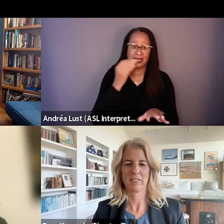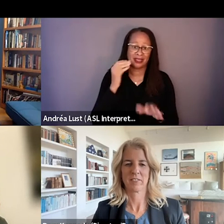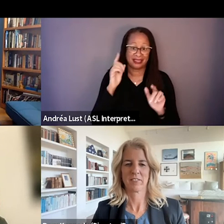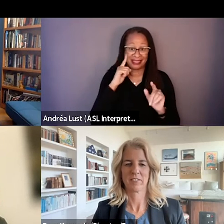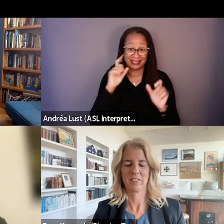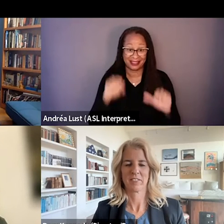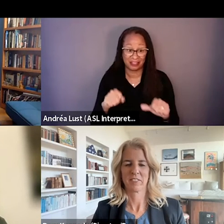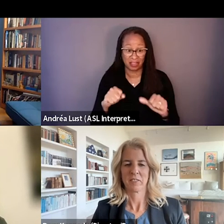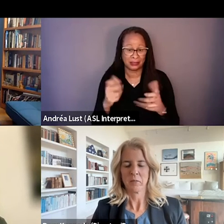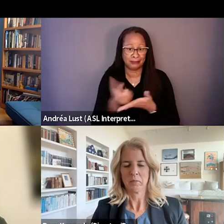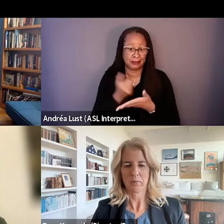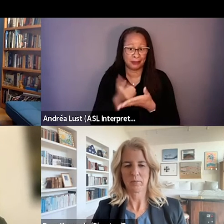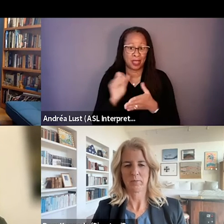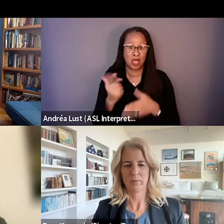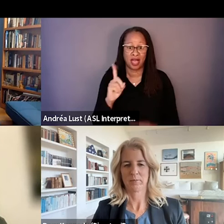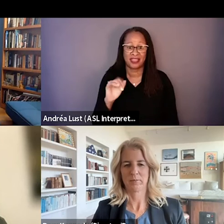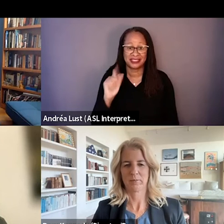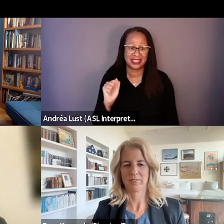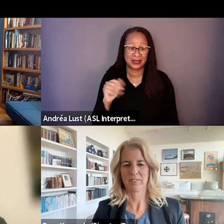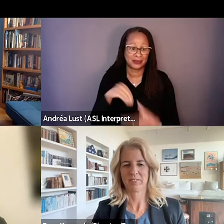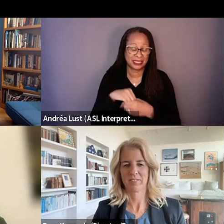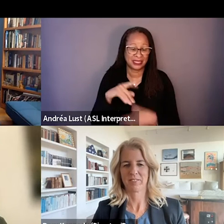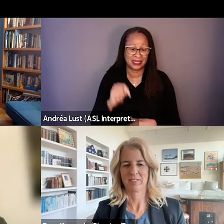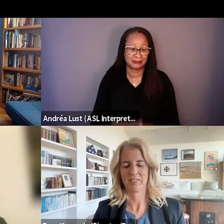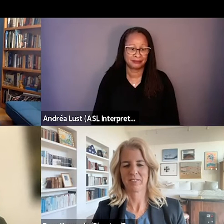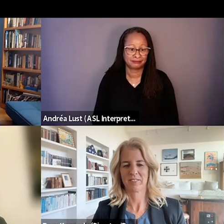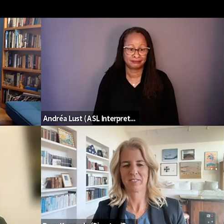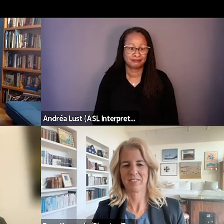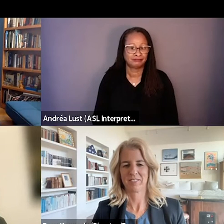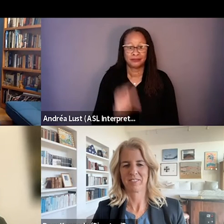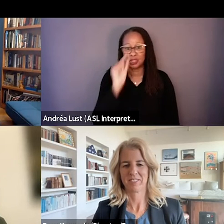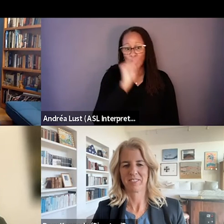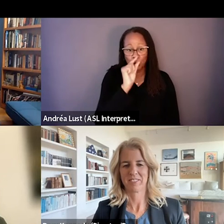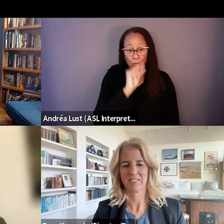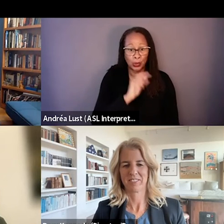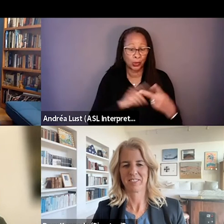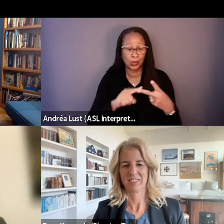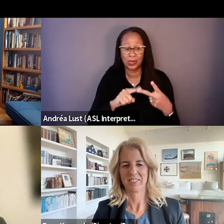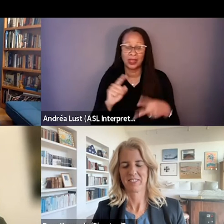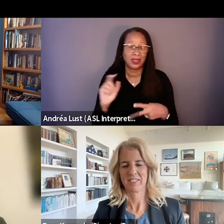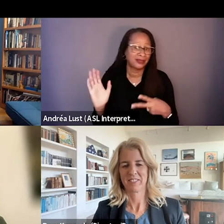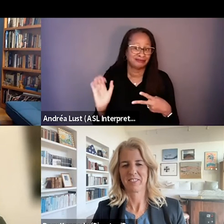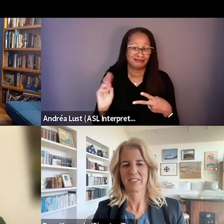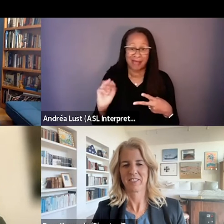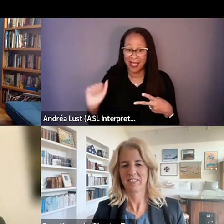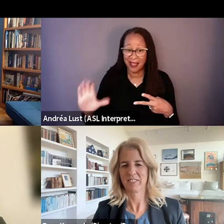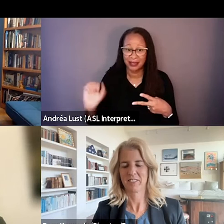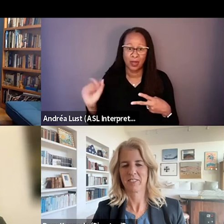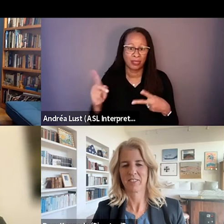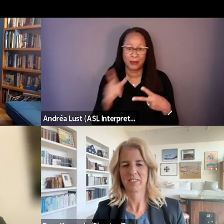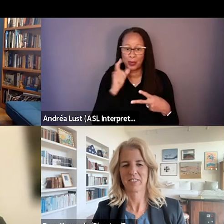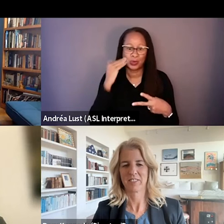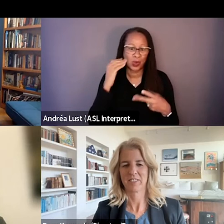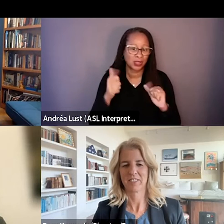could retrieve all the data that was in it. And we went to Google, we went to Mac, we went to all of the people who